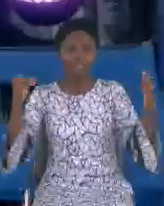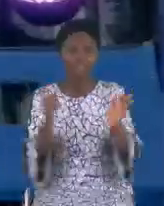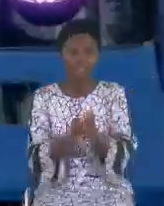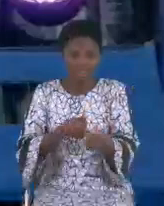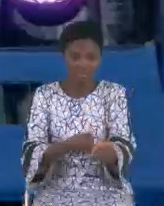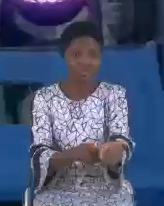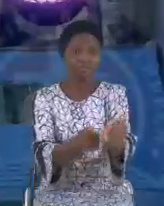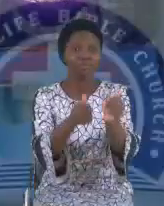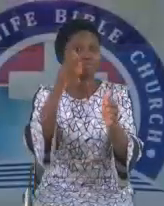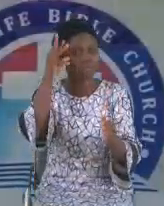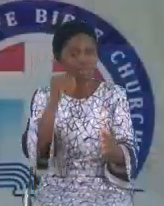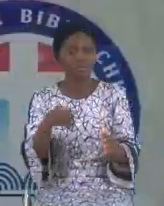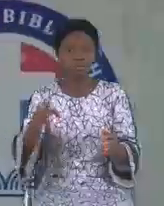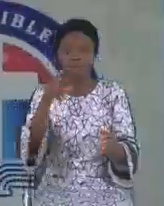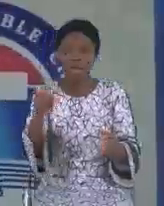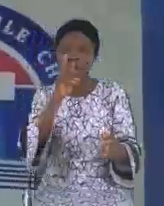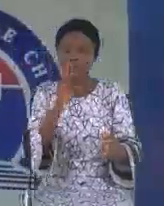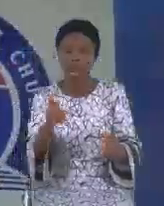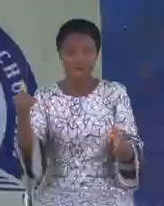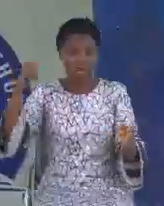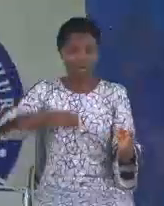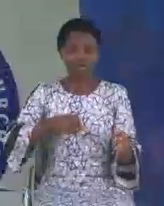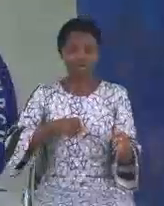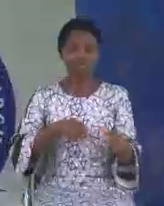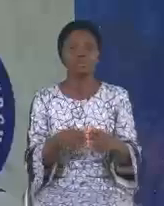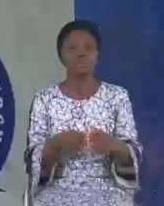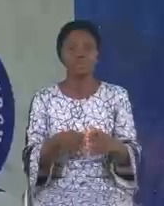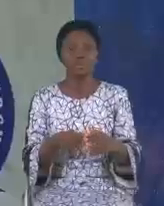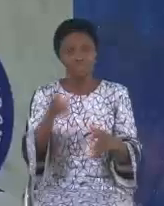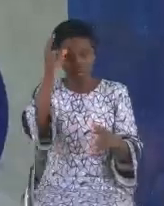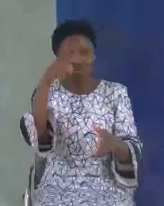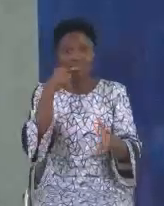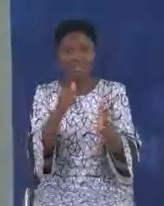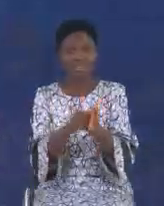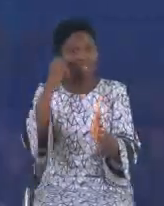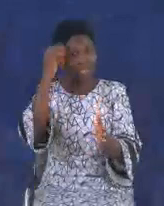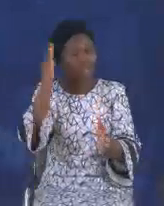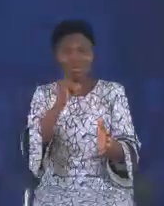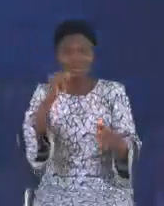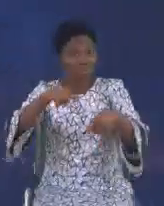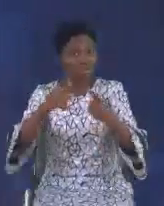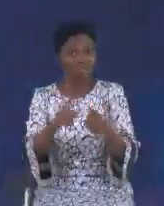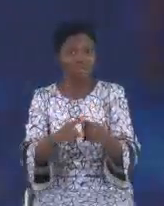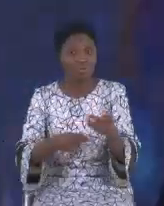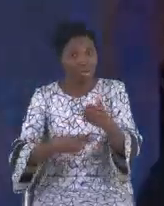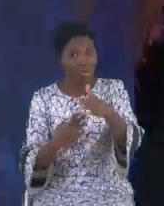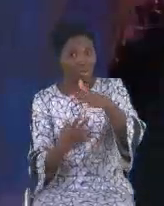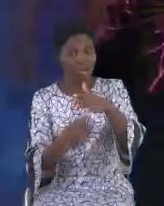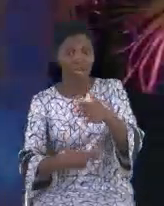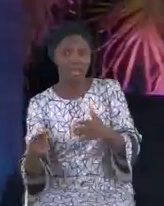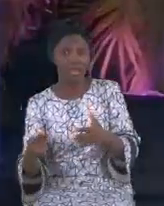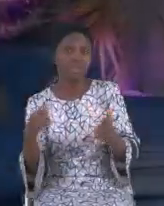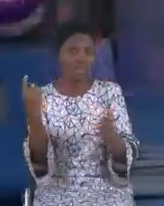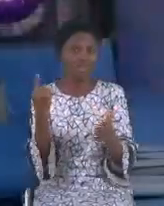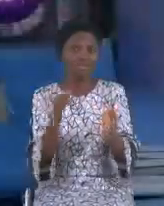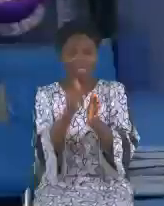He said, he will not go to hell alone. Therefore, that's why he now controls men and